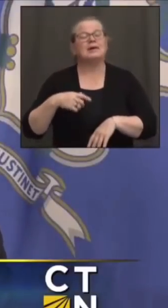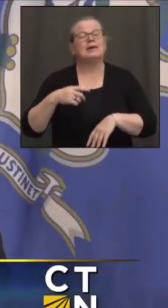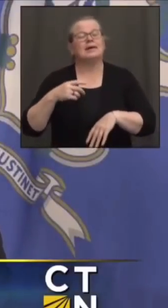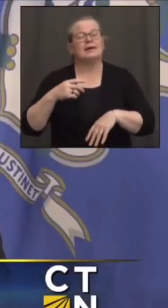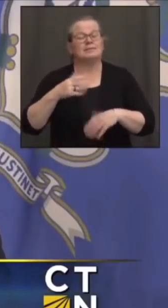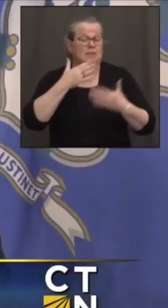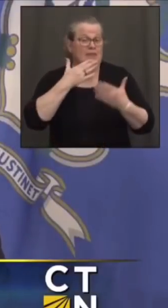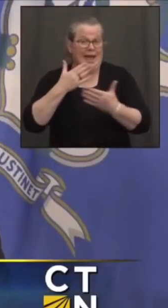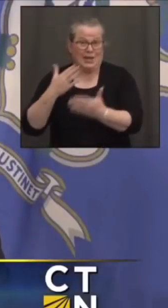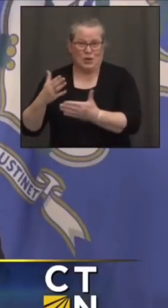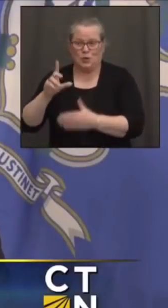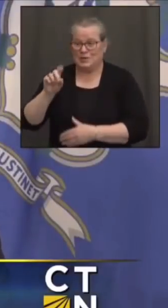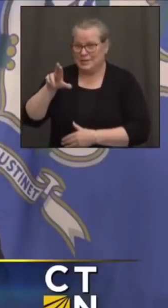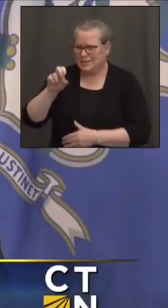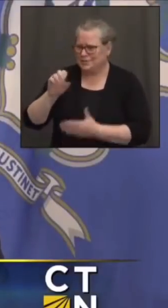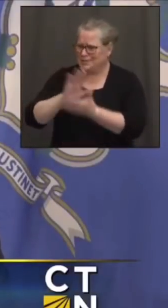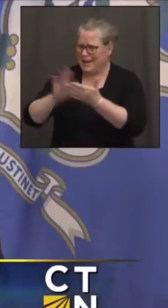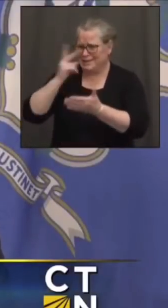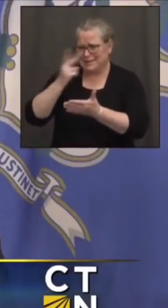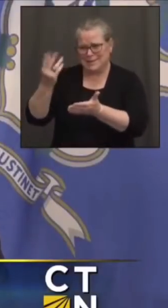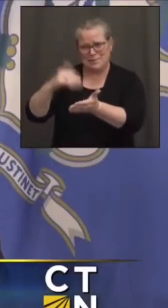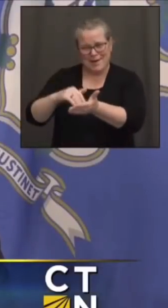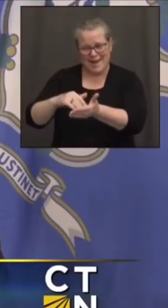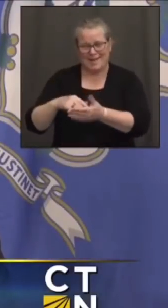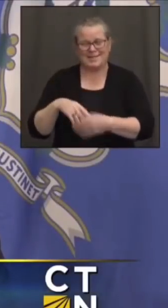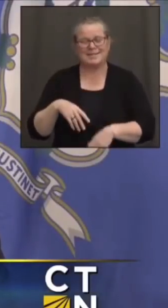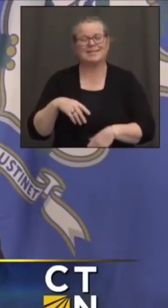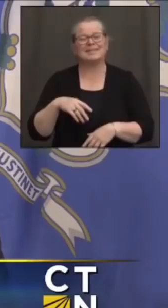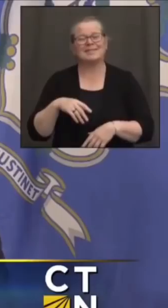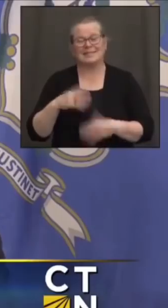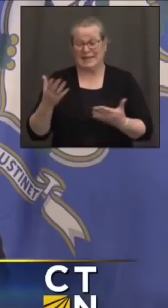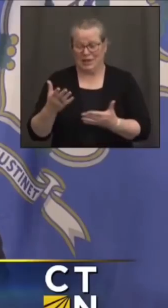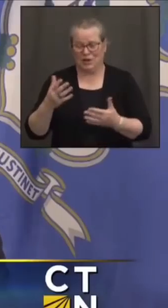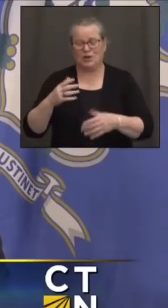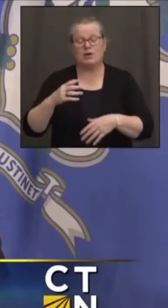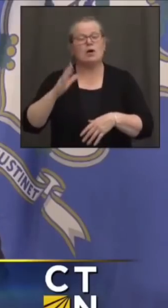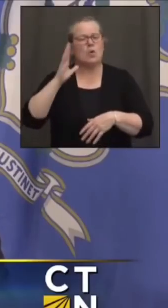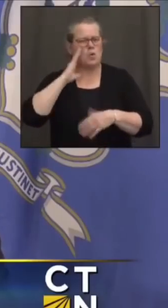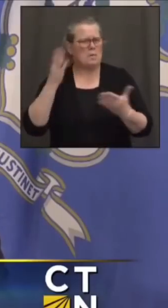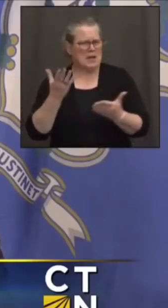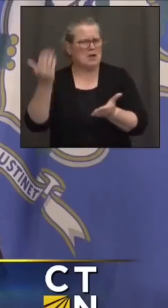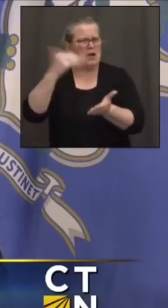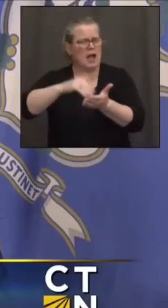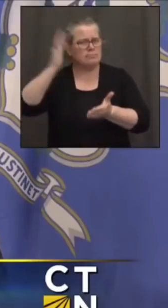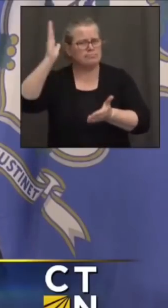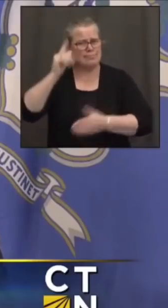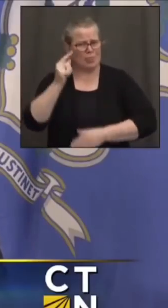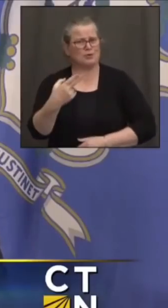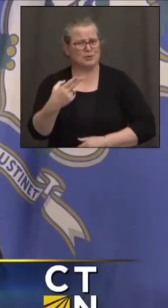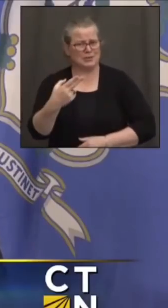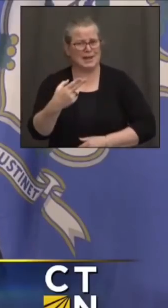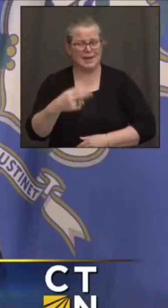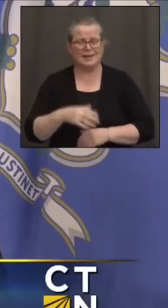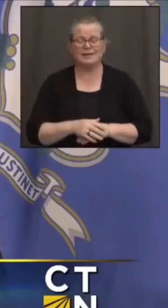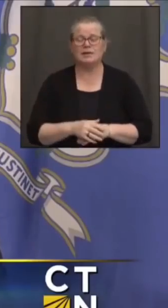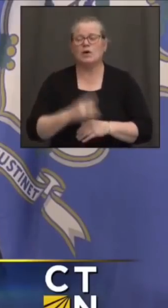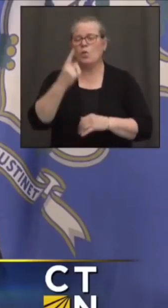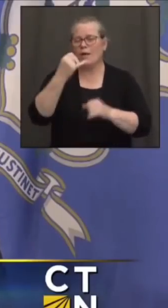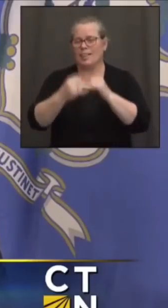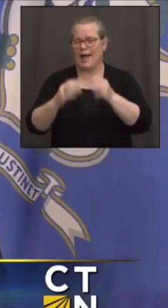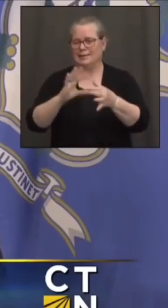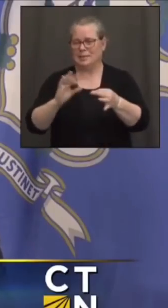Everybody, thank you. Deirdre, great to see you back here again. We'll be back here on Thursday. I just wanted to give you one